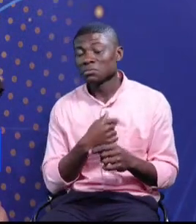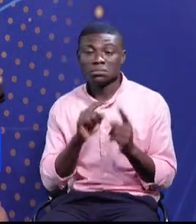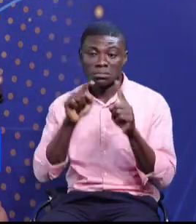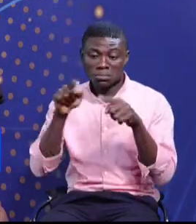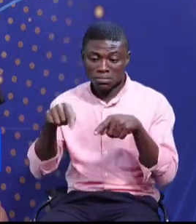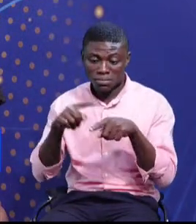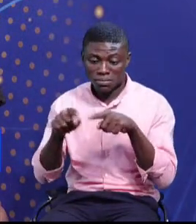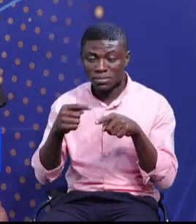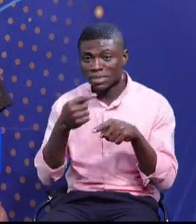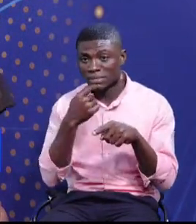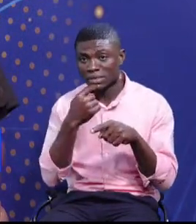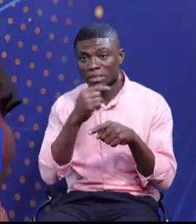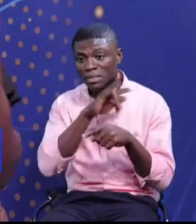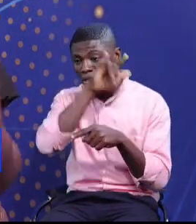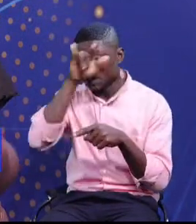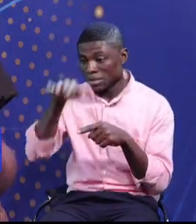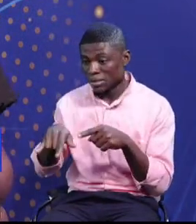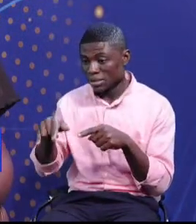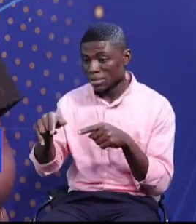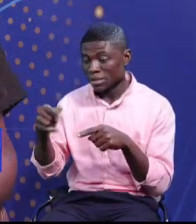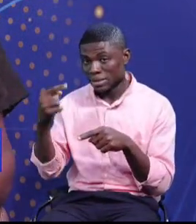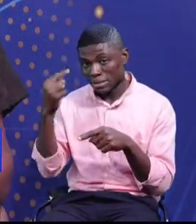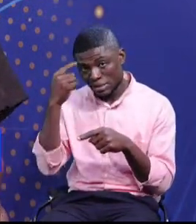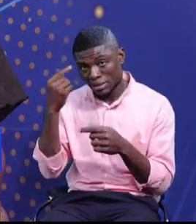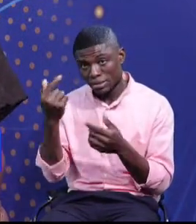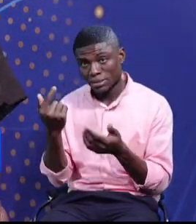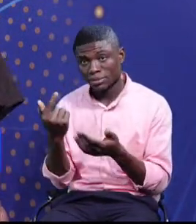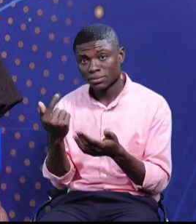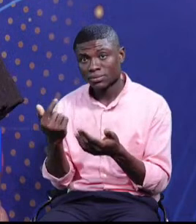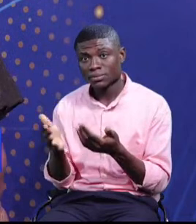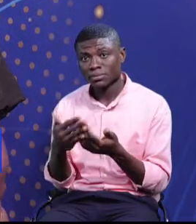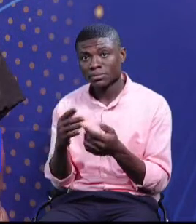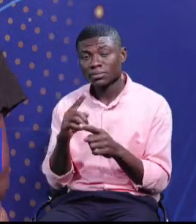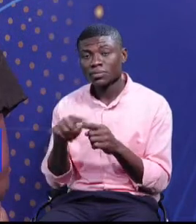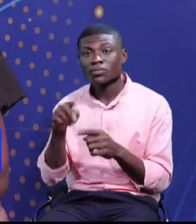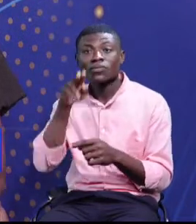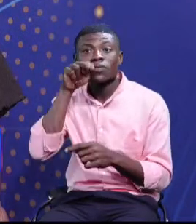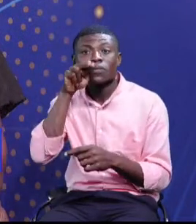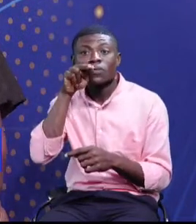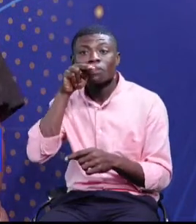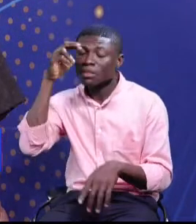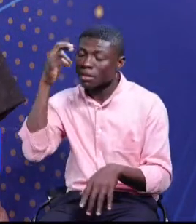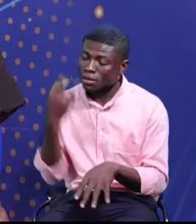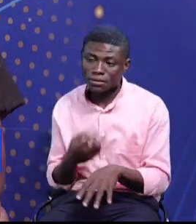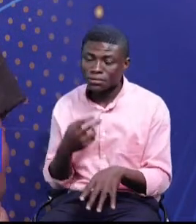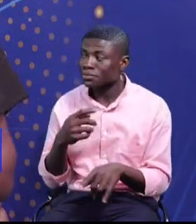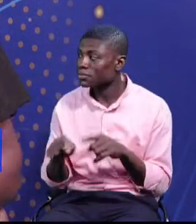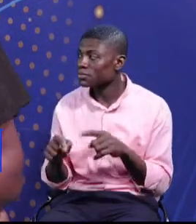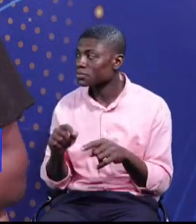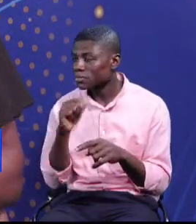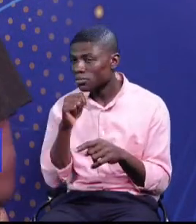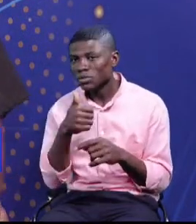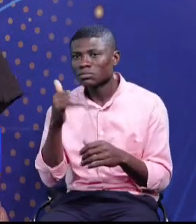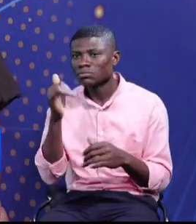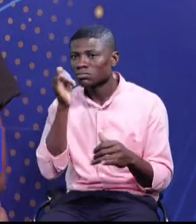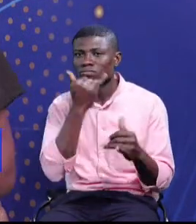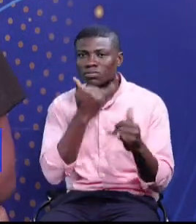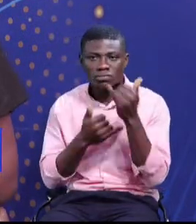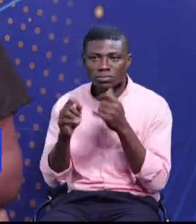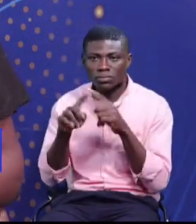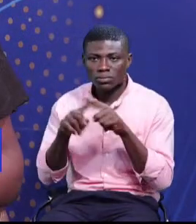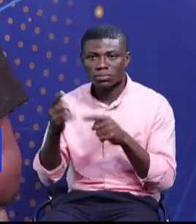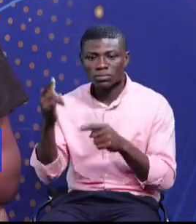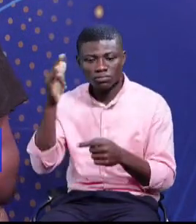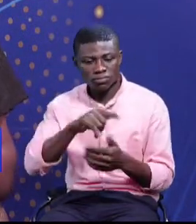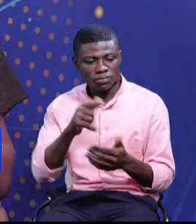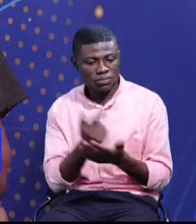come in, they think it's going to be easy, especially compared to Nigeria, because Nigeria is hardcore, you know, no messing around. But so when they come